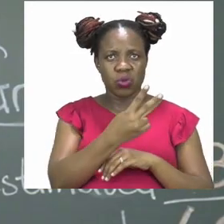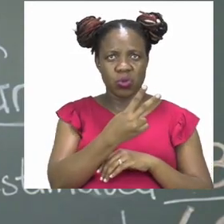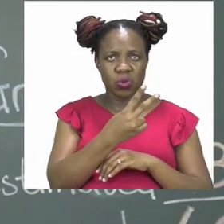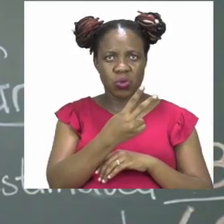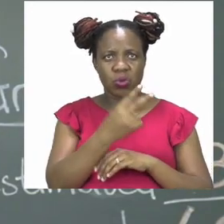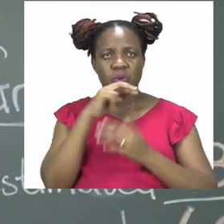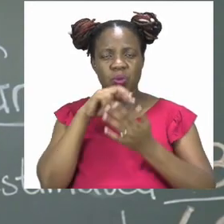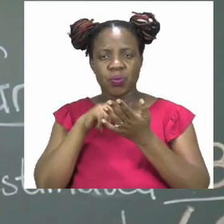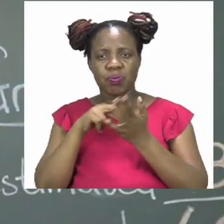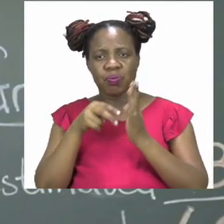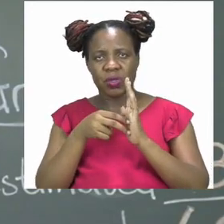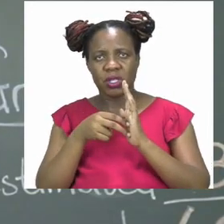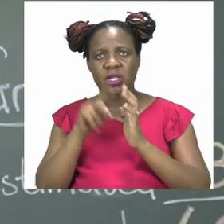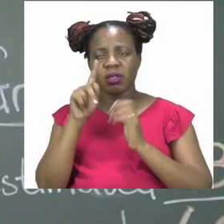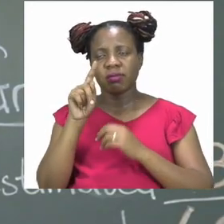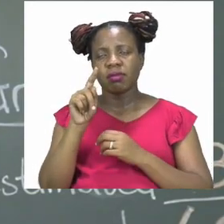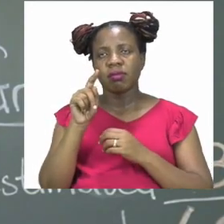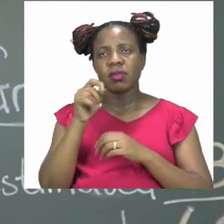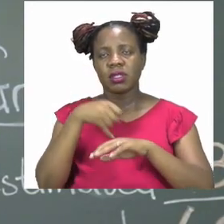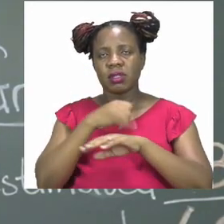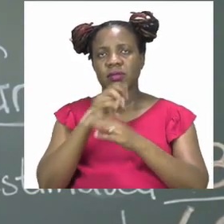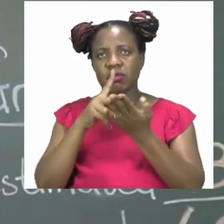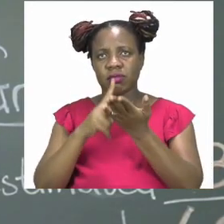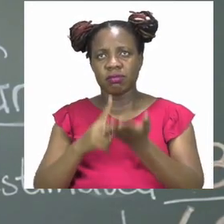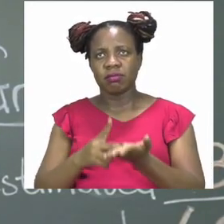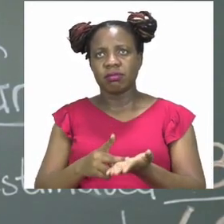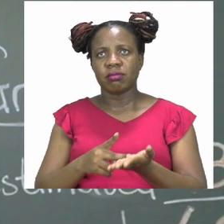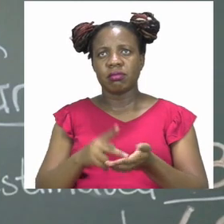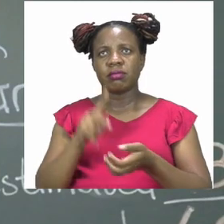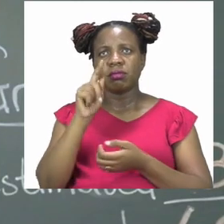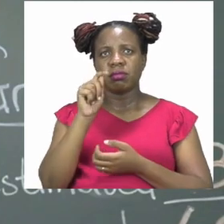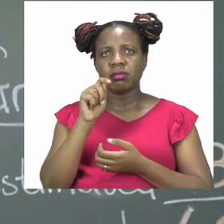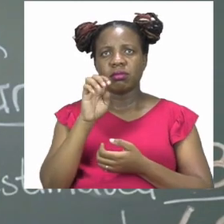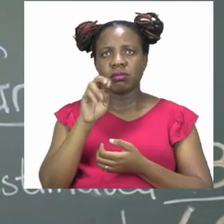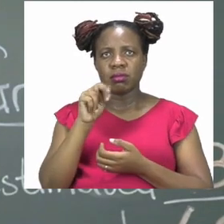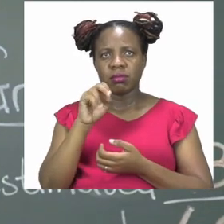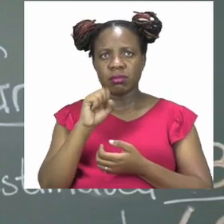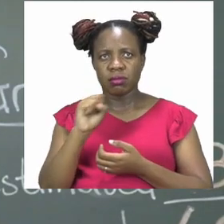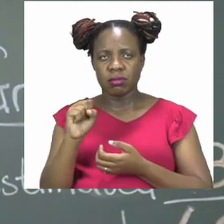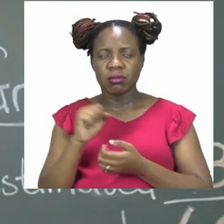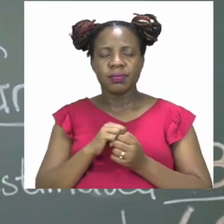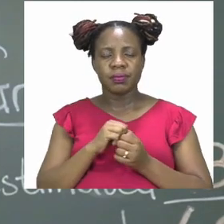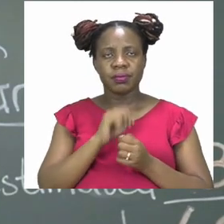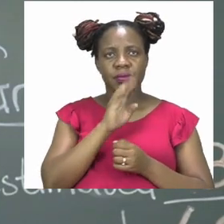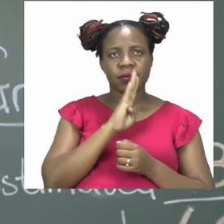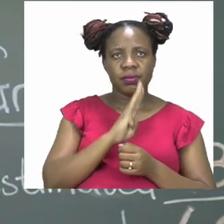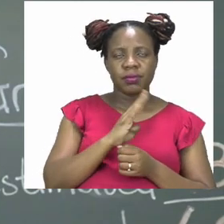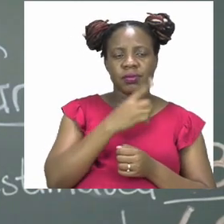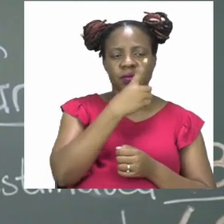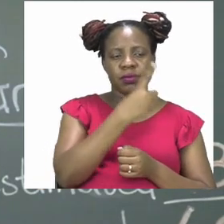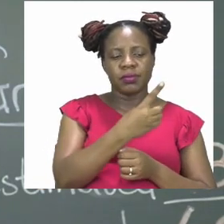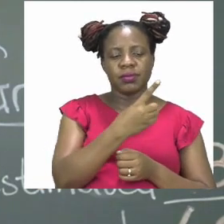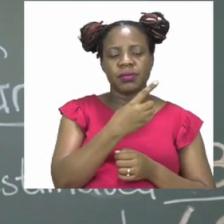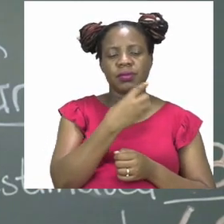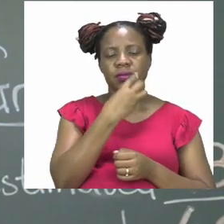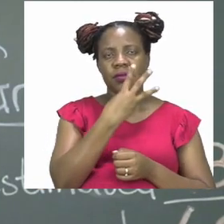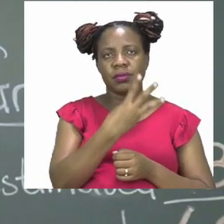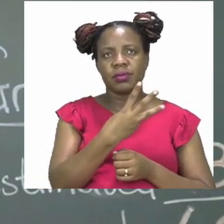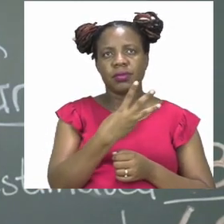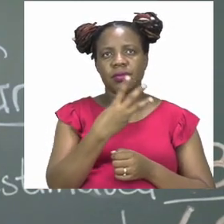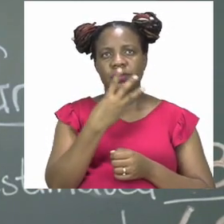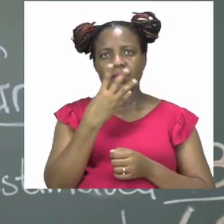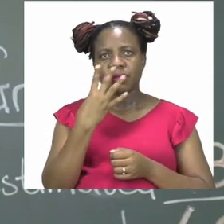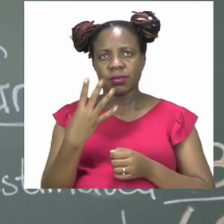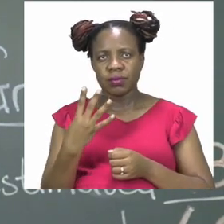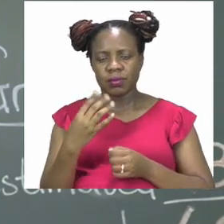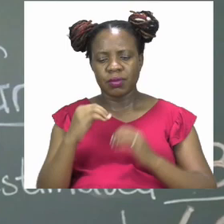be tens. For B, the number is 134. If we break it